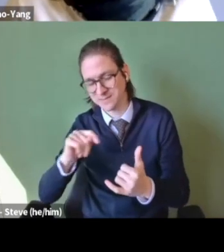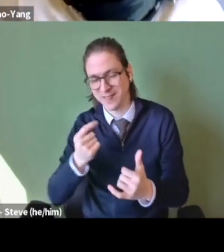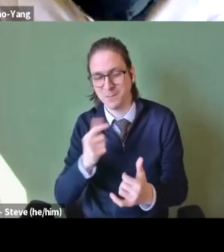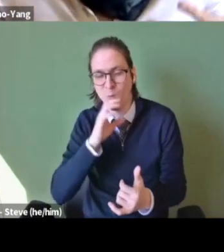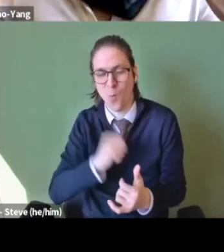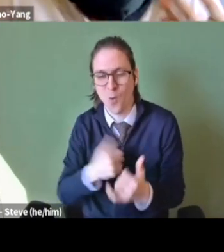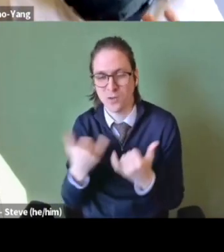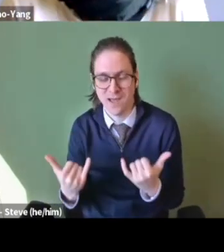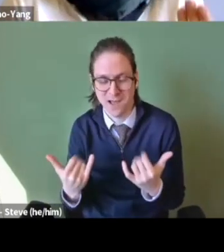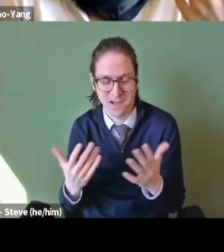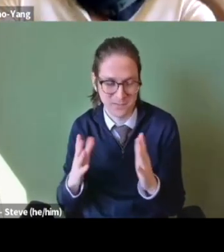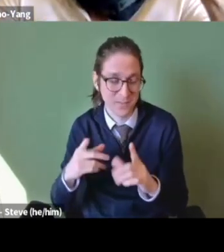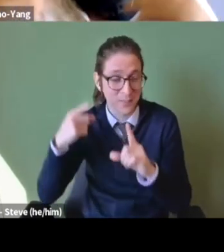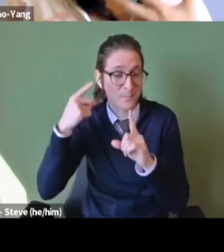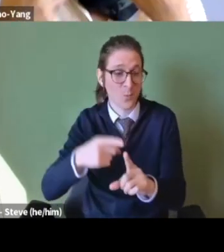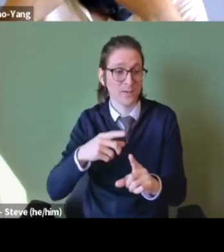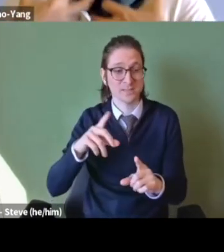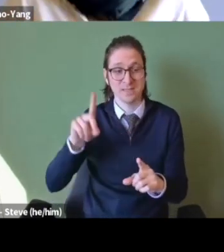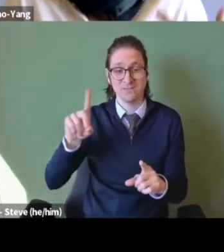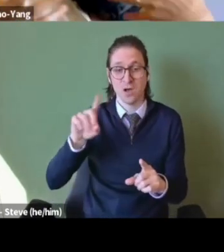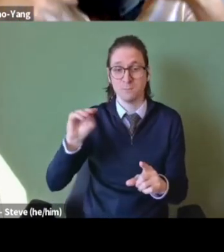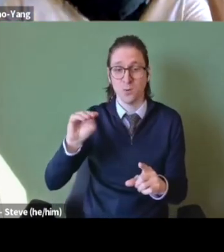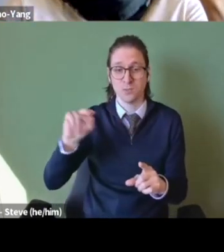systems are activated when you are doing a